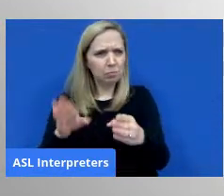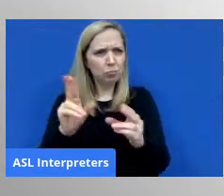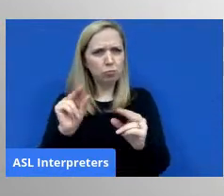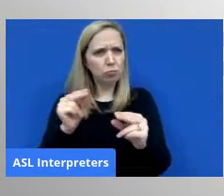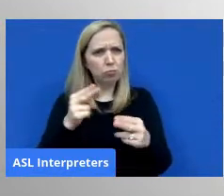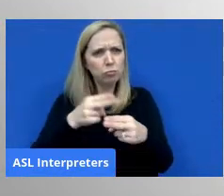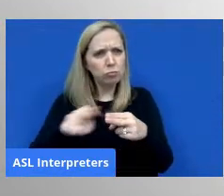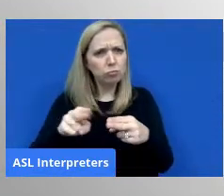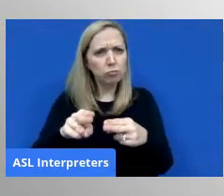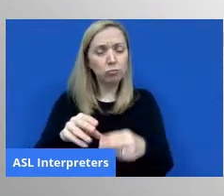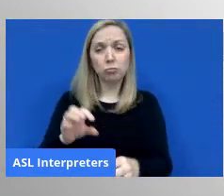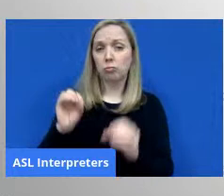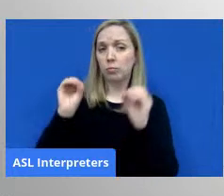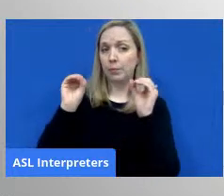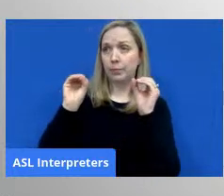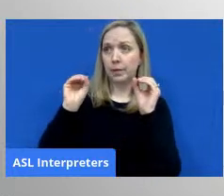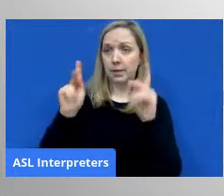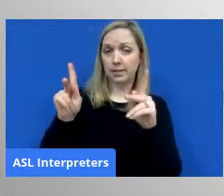Okay.